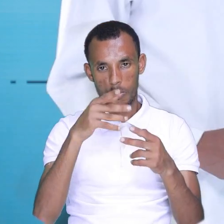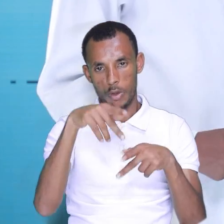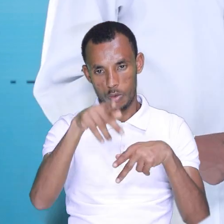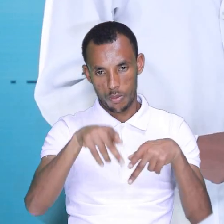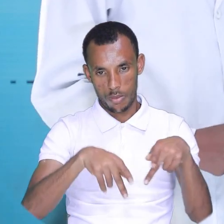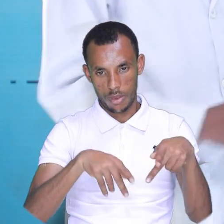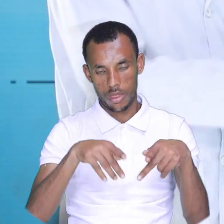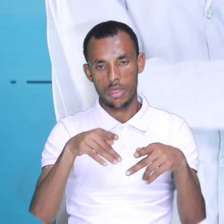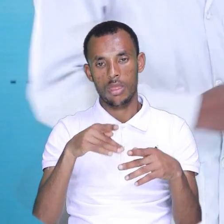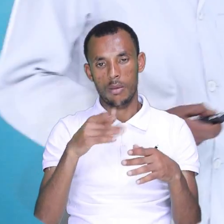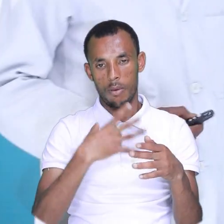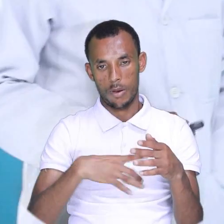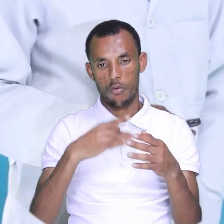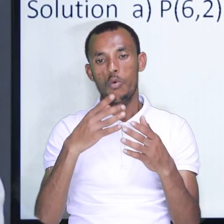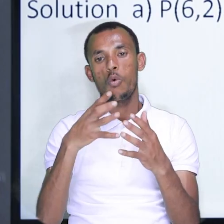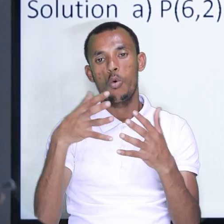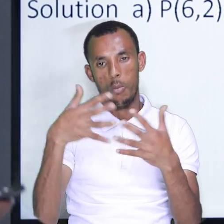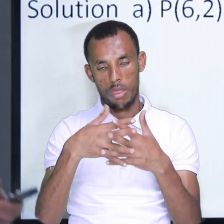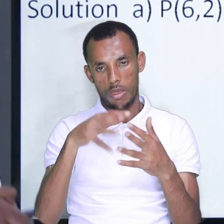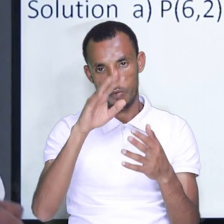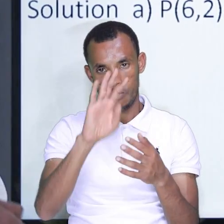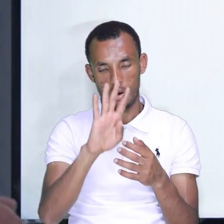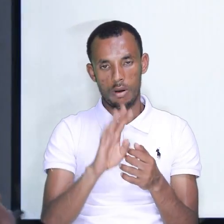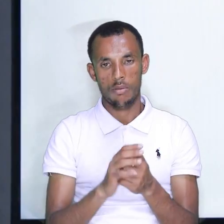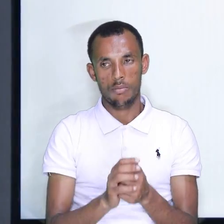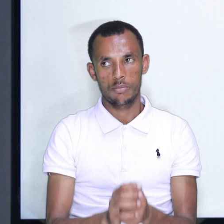member of a committee out of a total of 4?